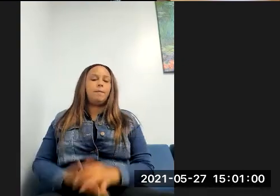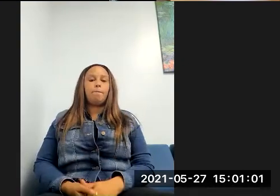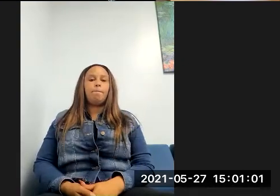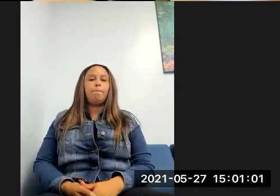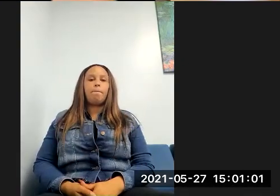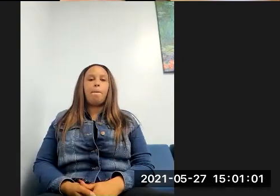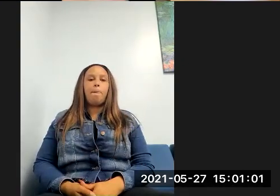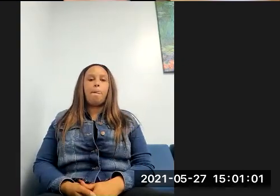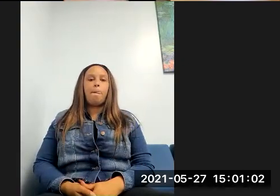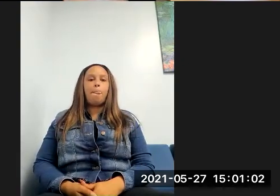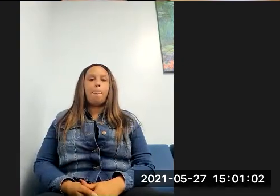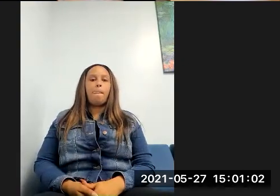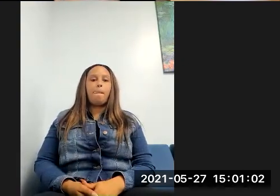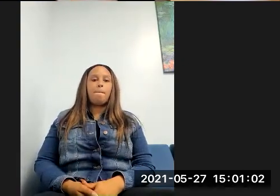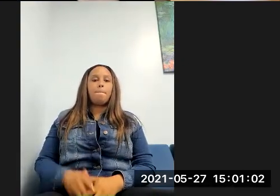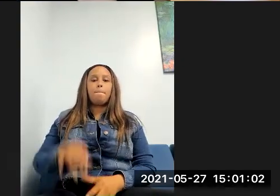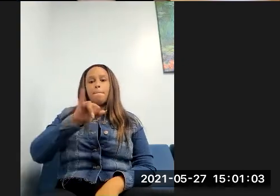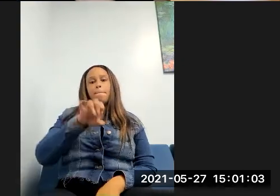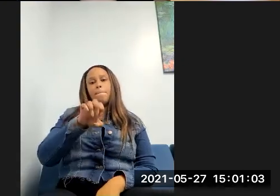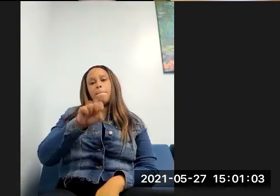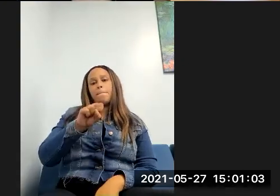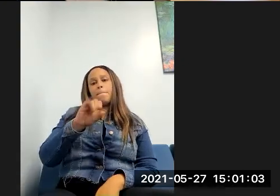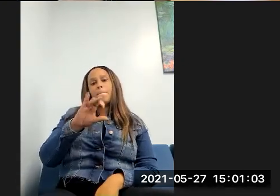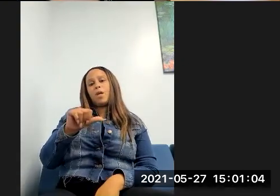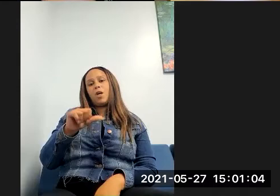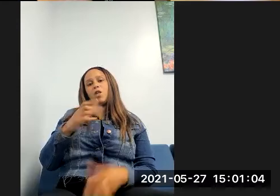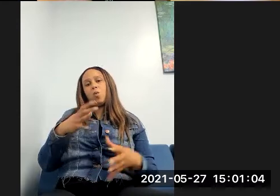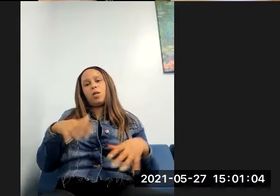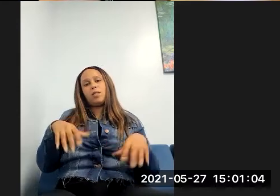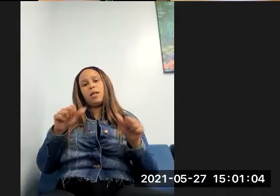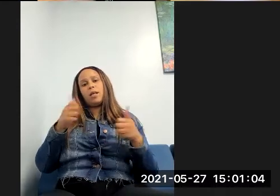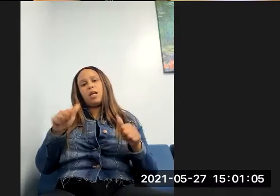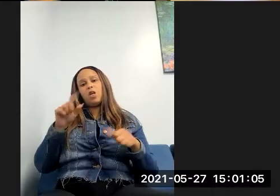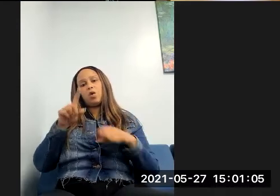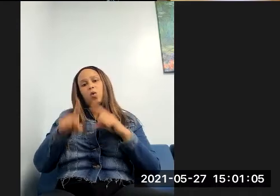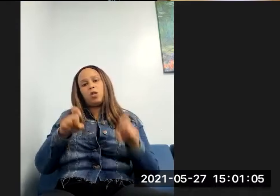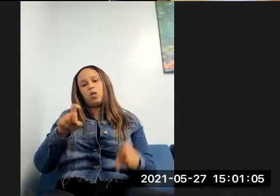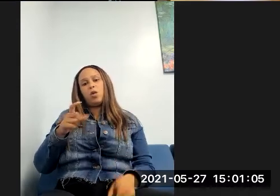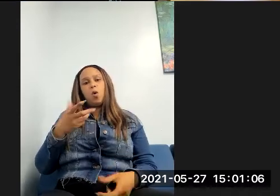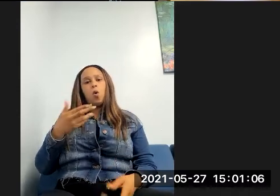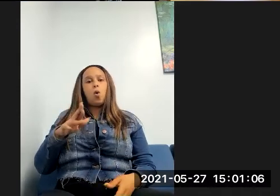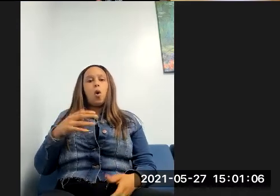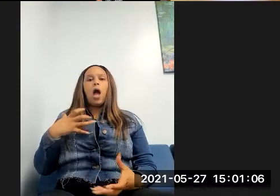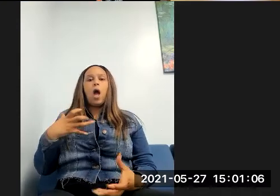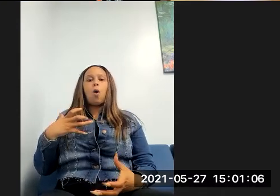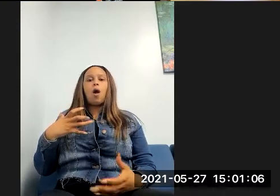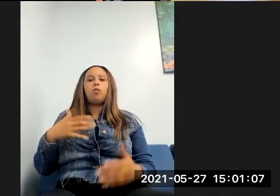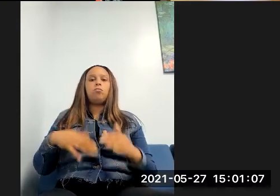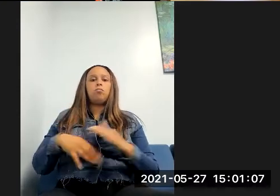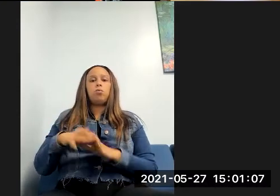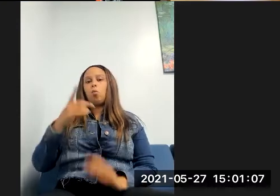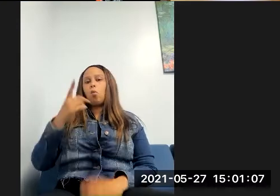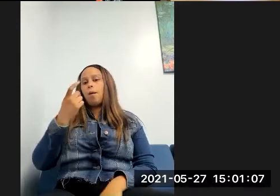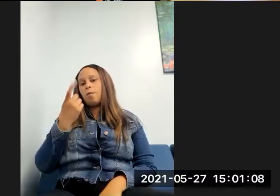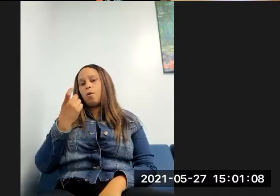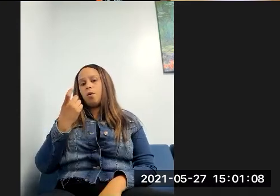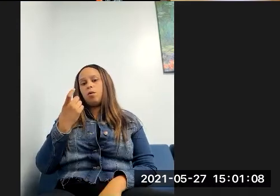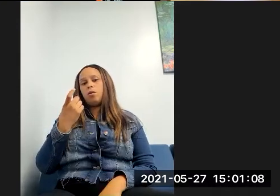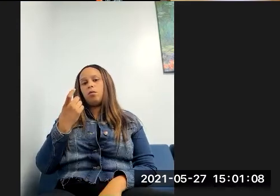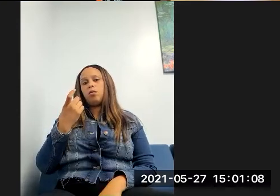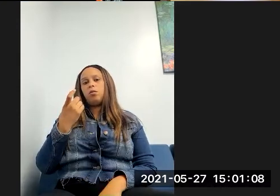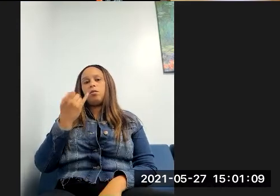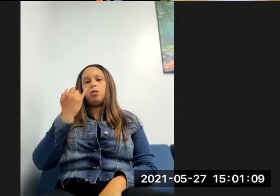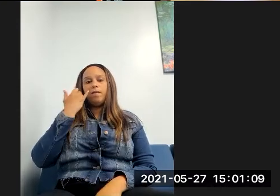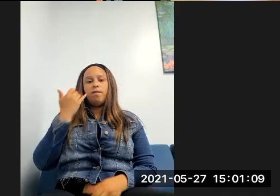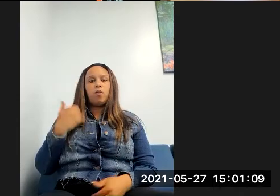Jessica, you want to take any questions, or I just want to get to one more, and if you have any,